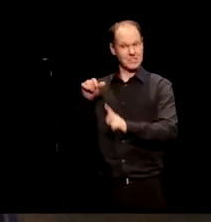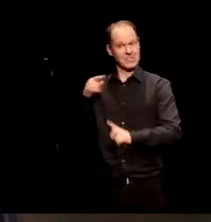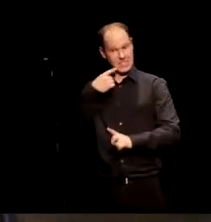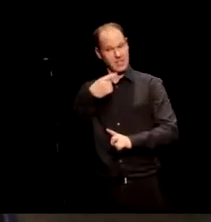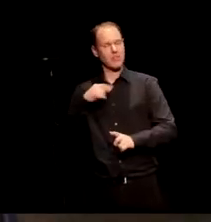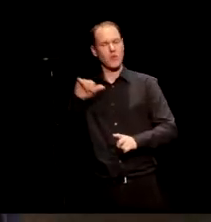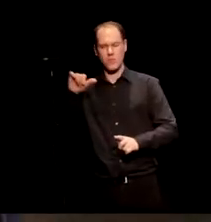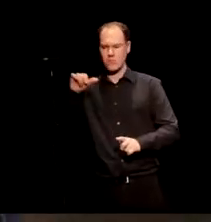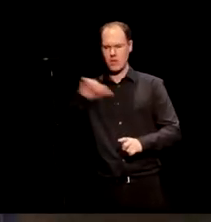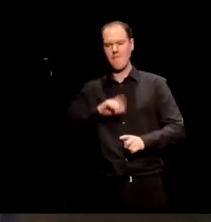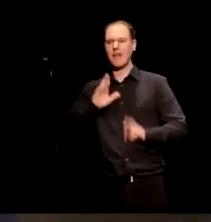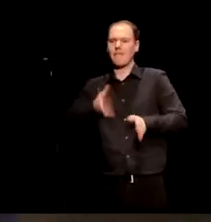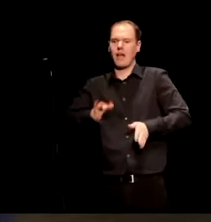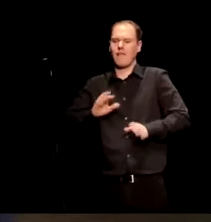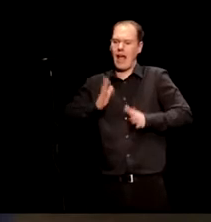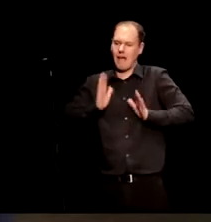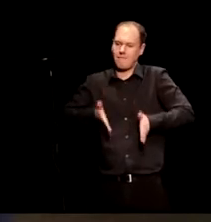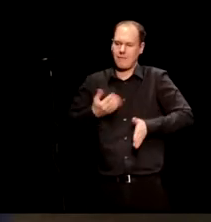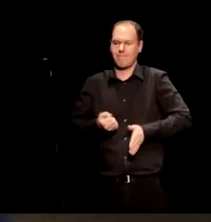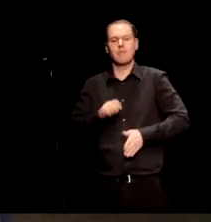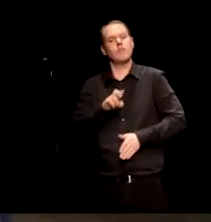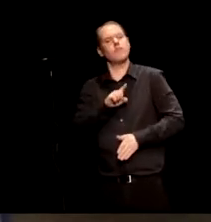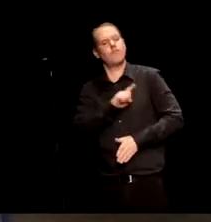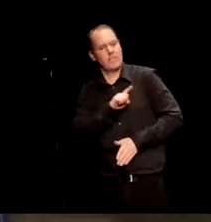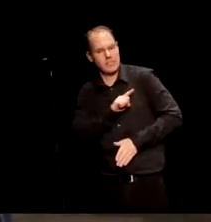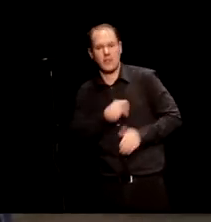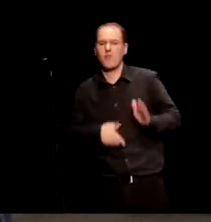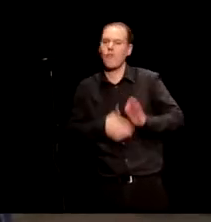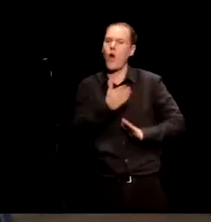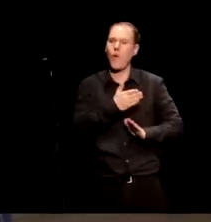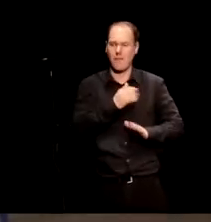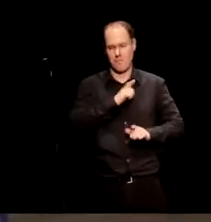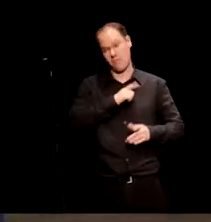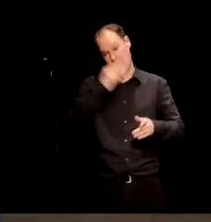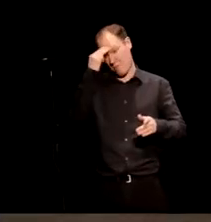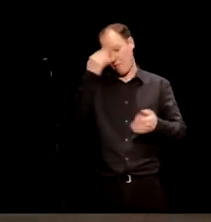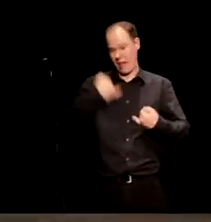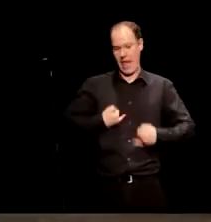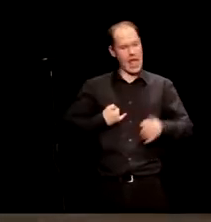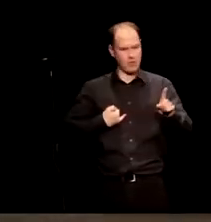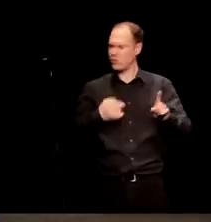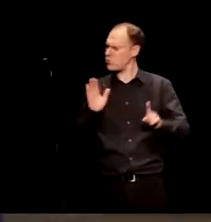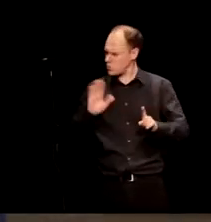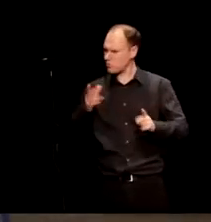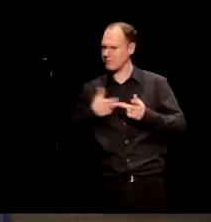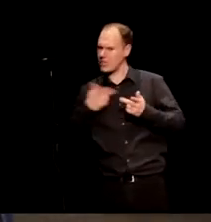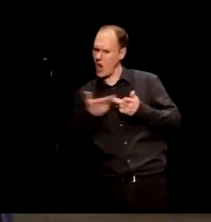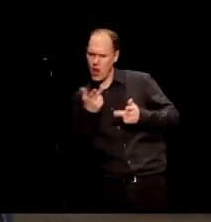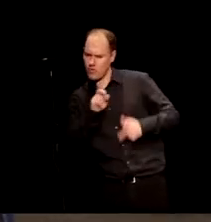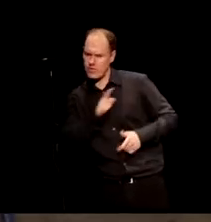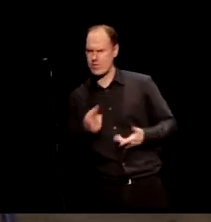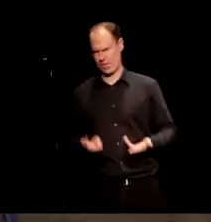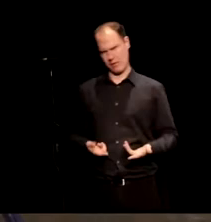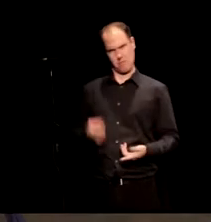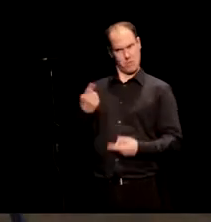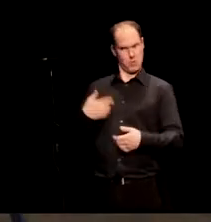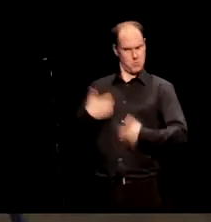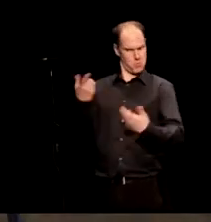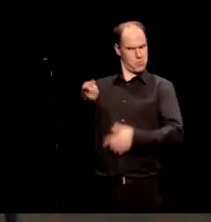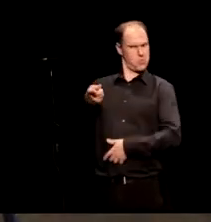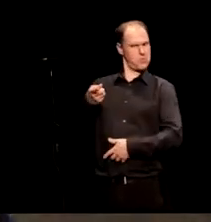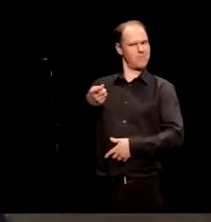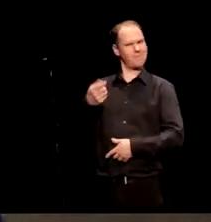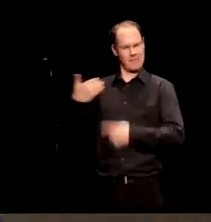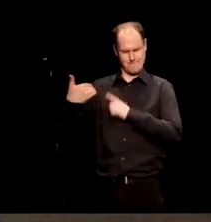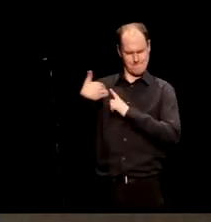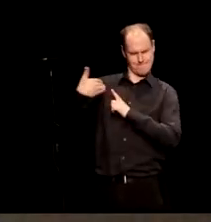Mother's illness. I denied it. He was furious. acted just as though he knew that I was hiding something.